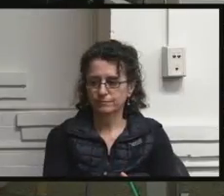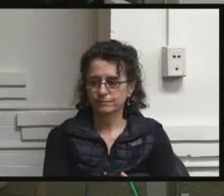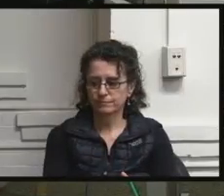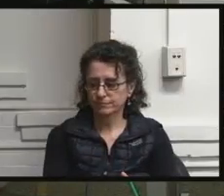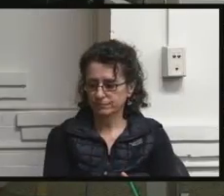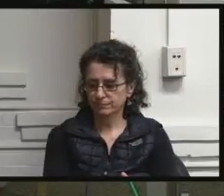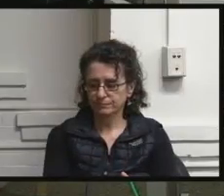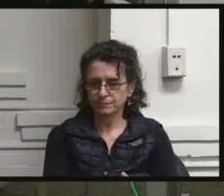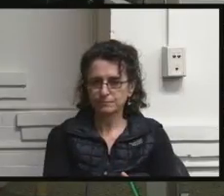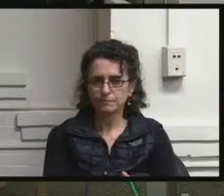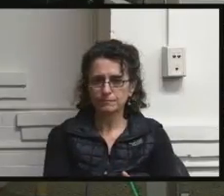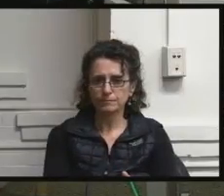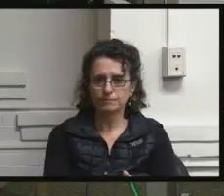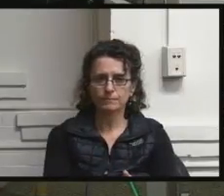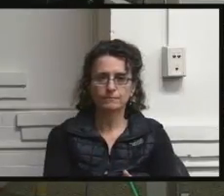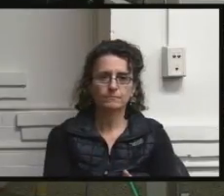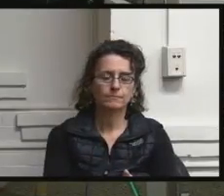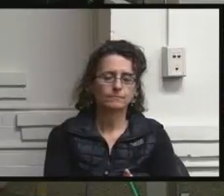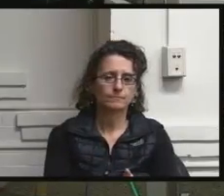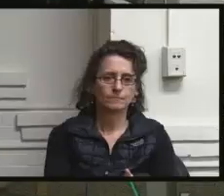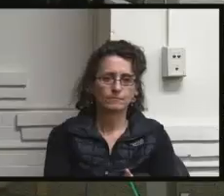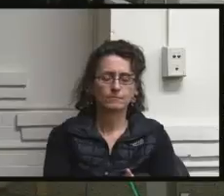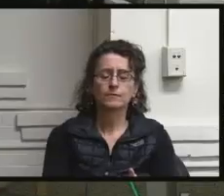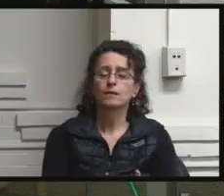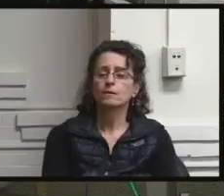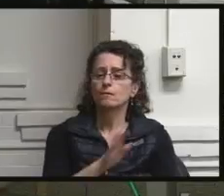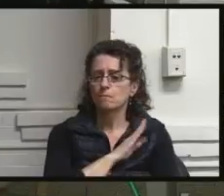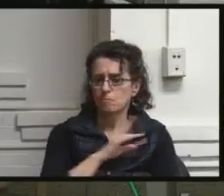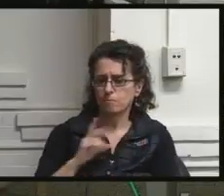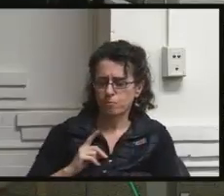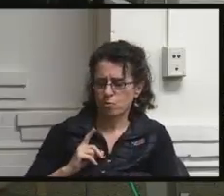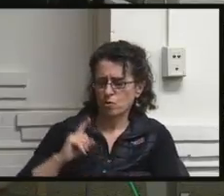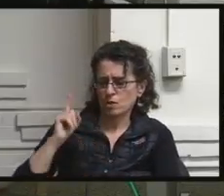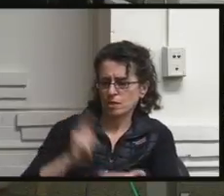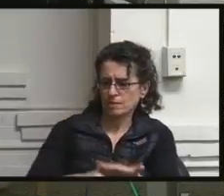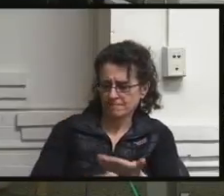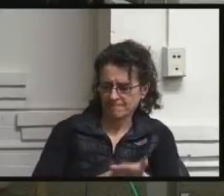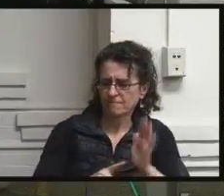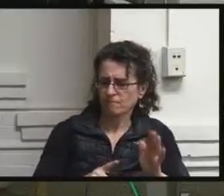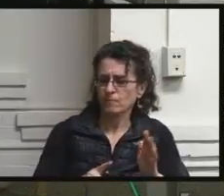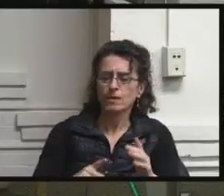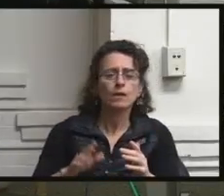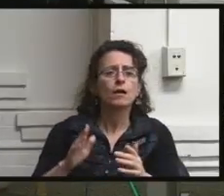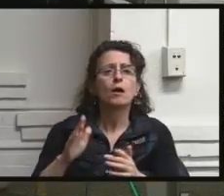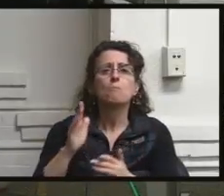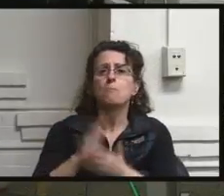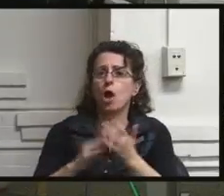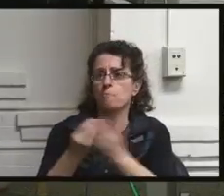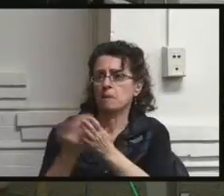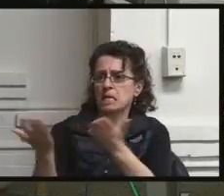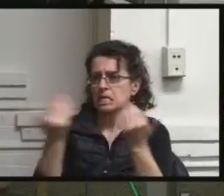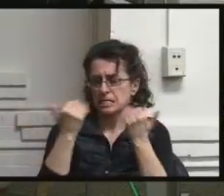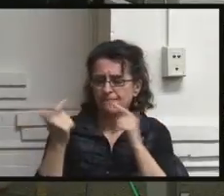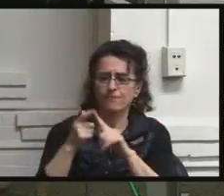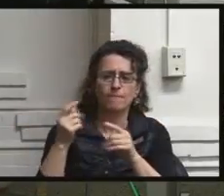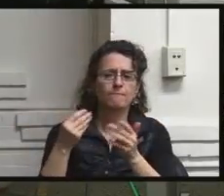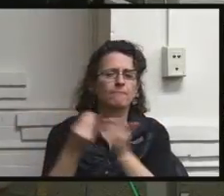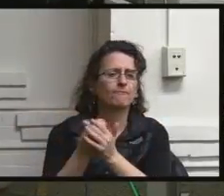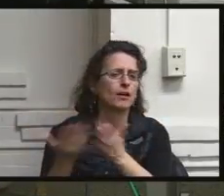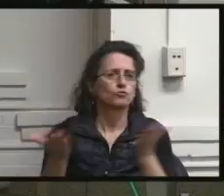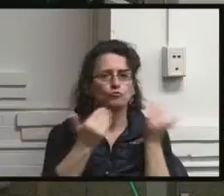made clear that in prior years they had fundraising as part of their revenue stream, and that's why you see